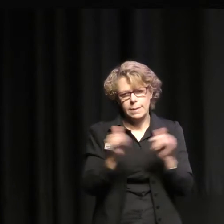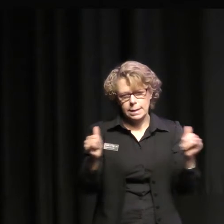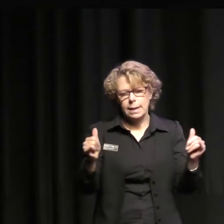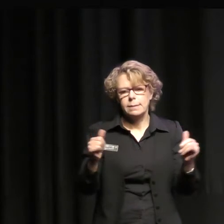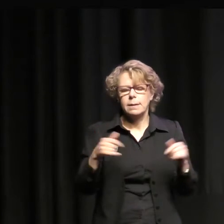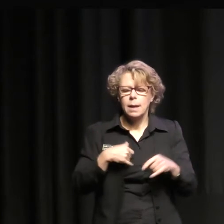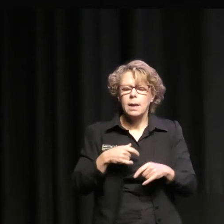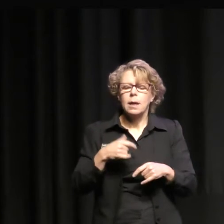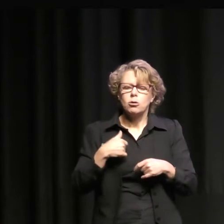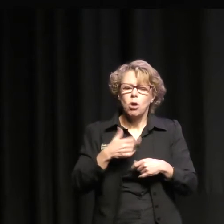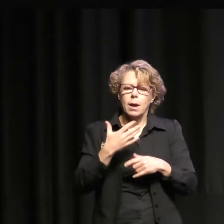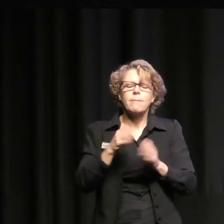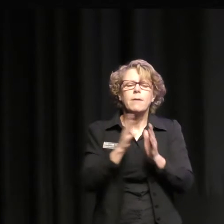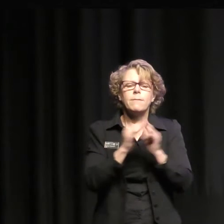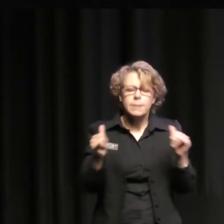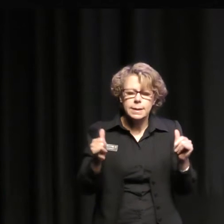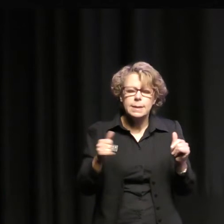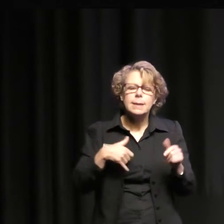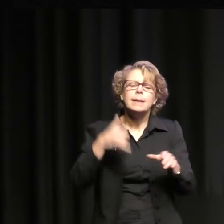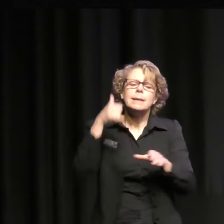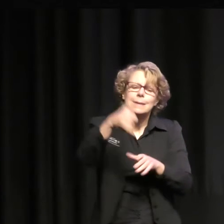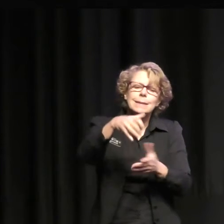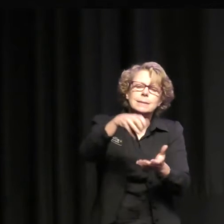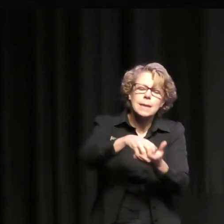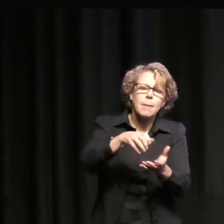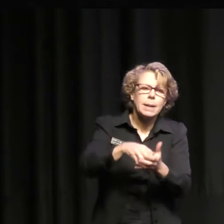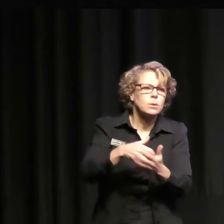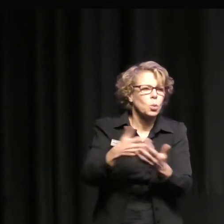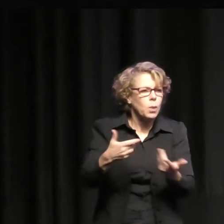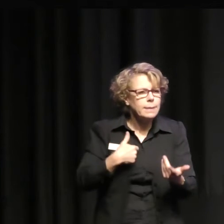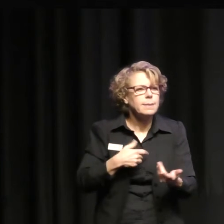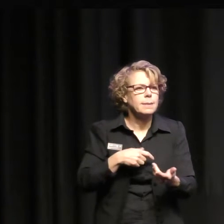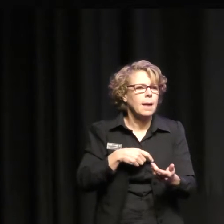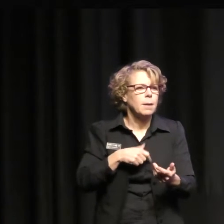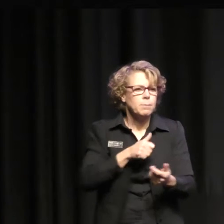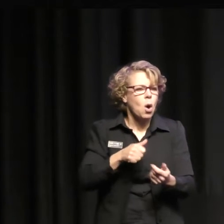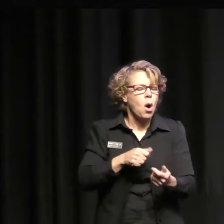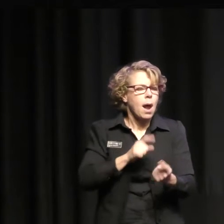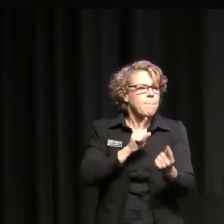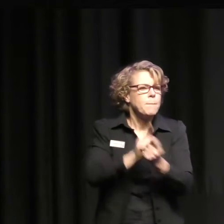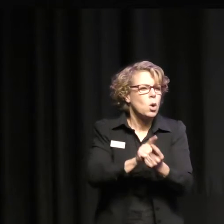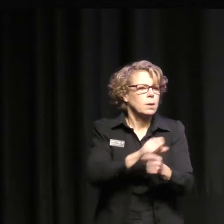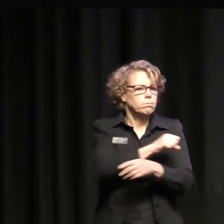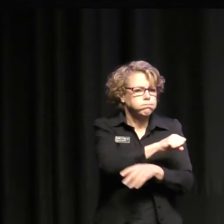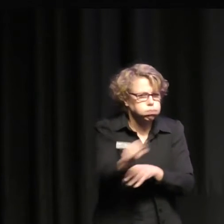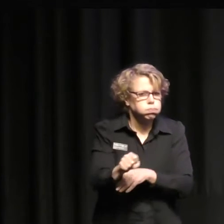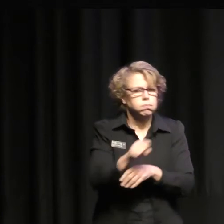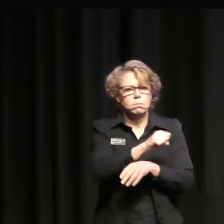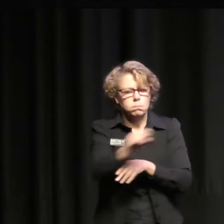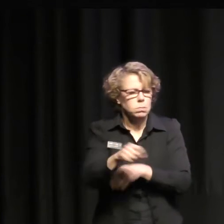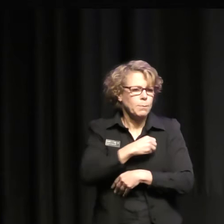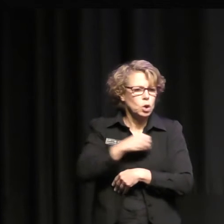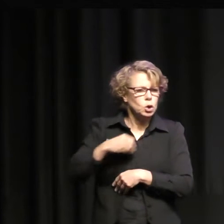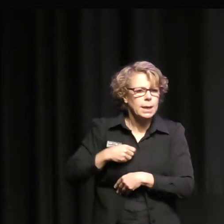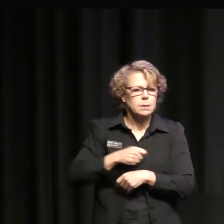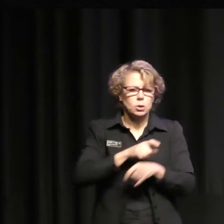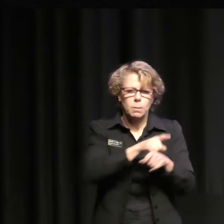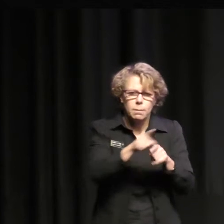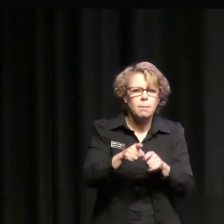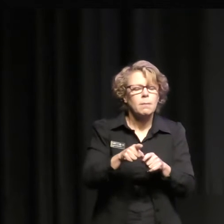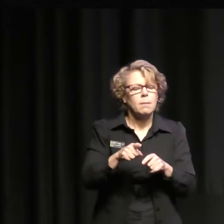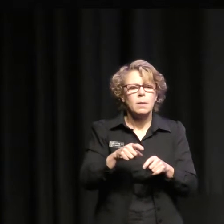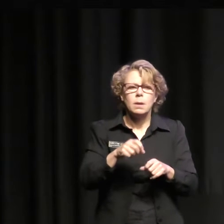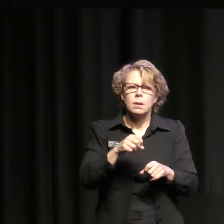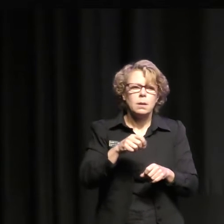to be in society not facing domination by figures of authority who are unaccountable.